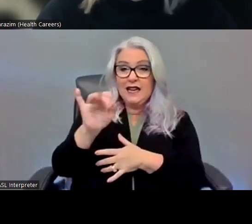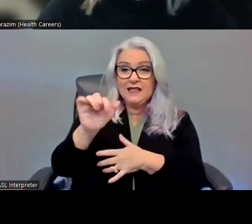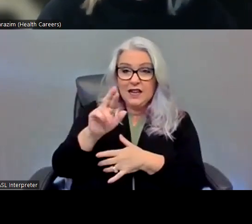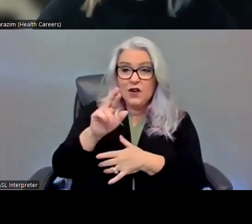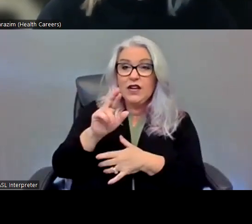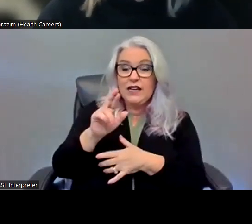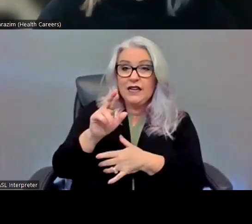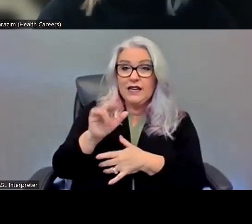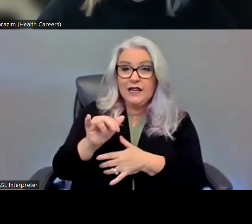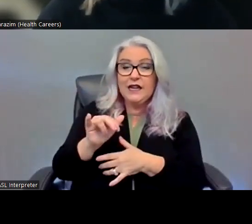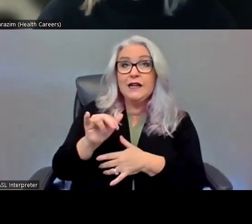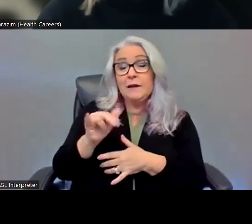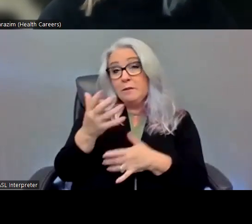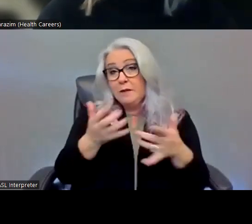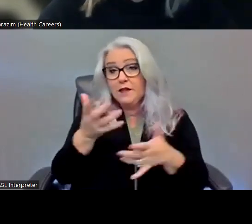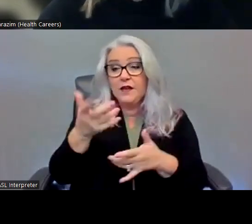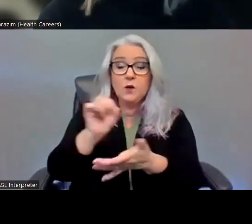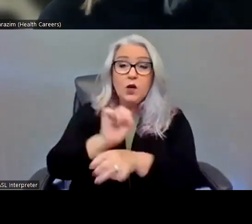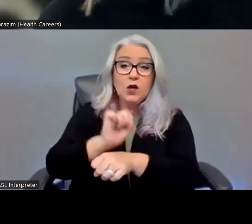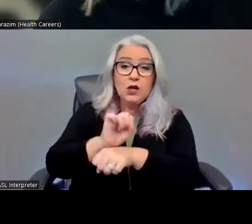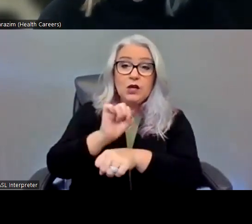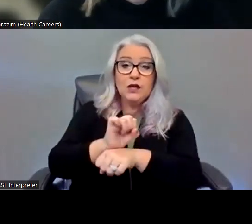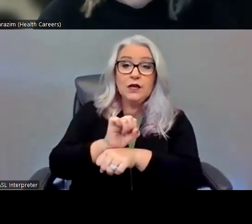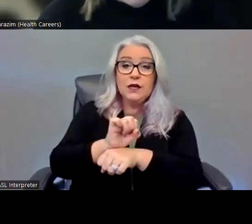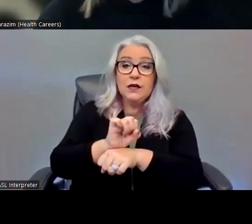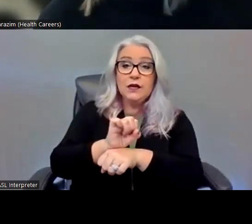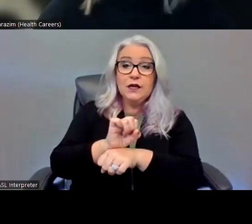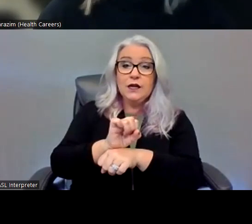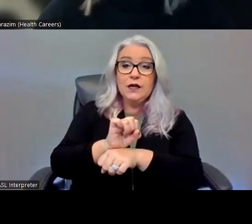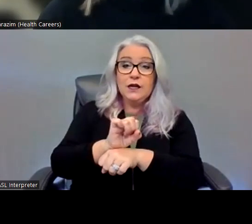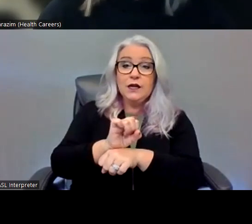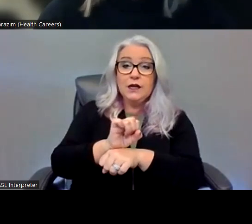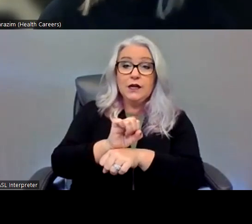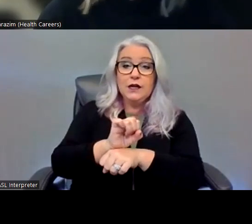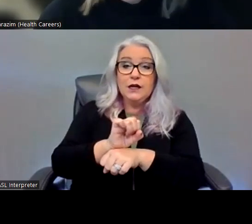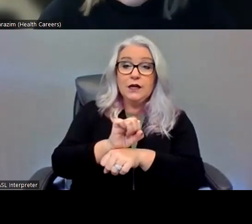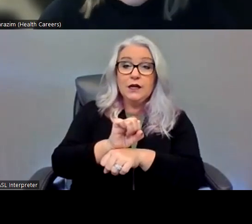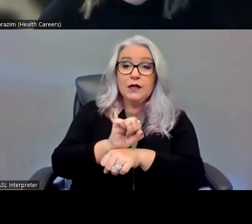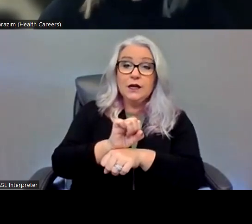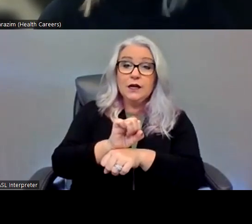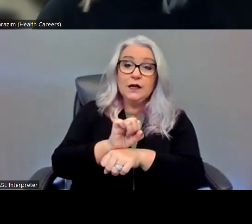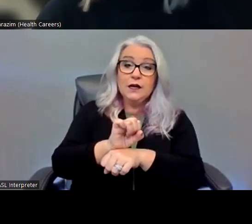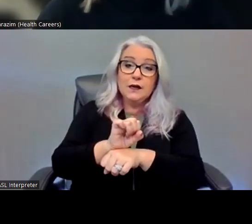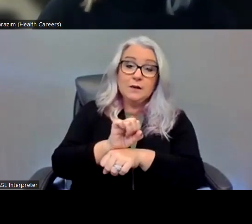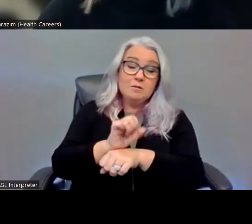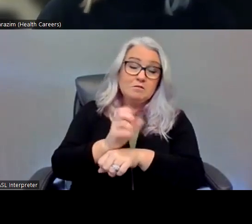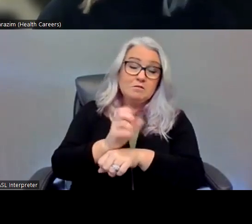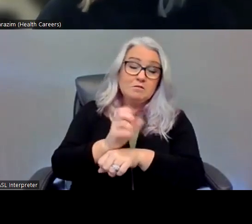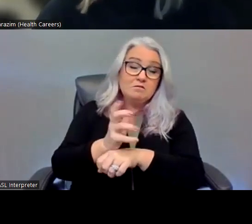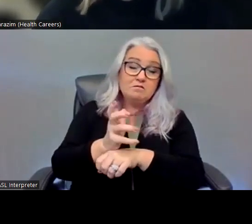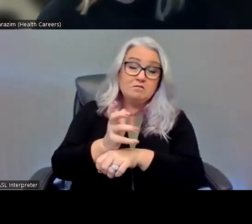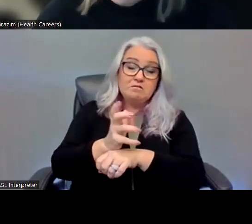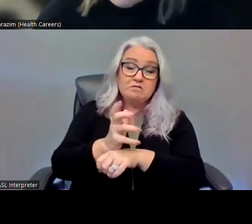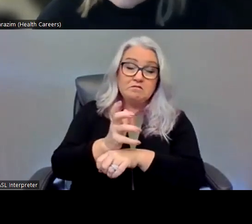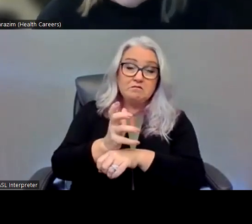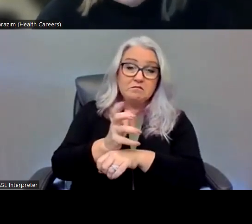be the folks that work in dietary, but they only are involved with the food preparation.